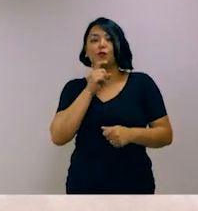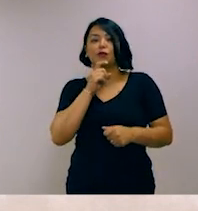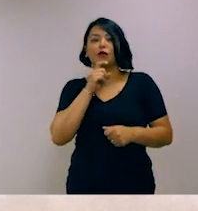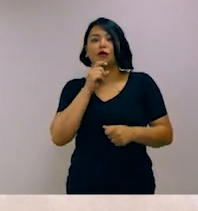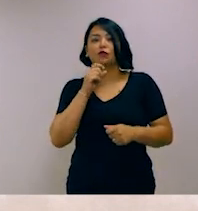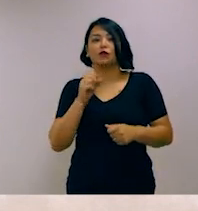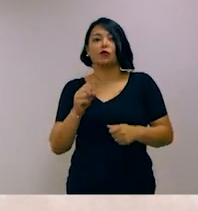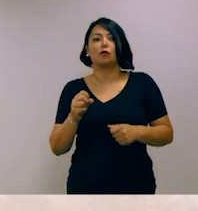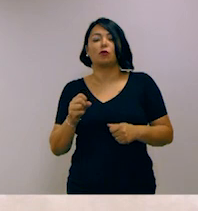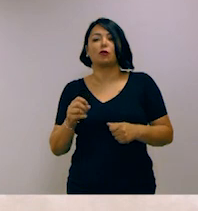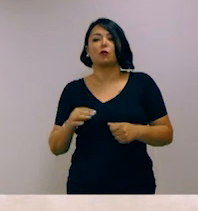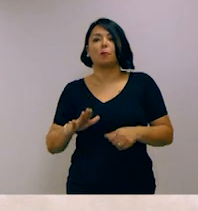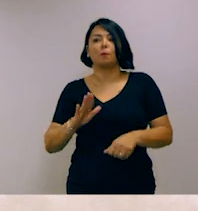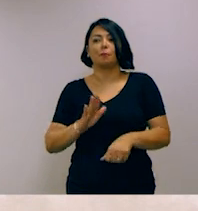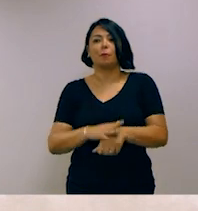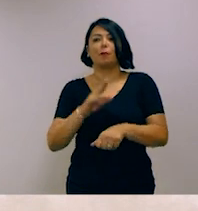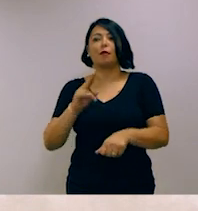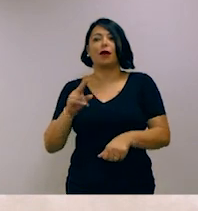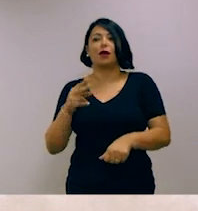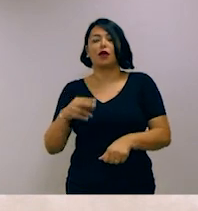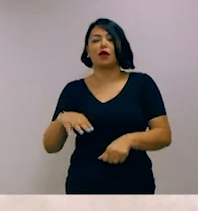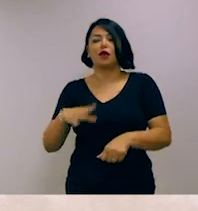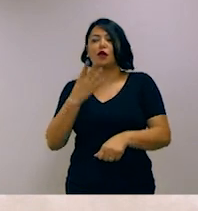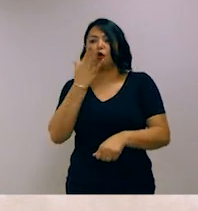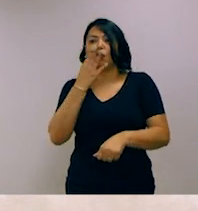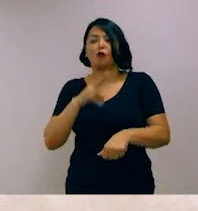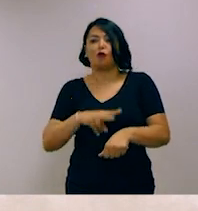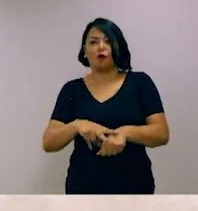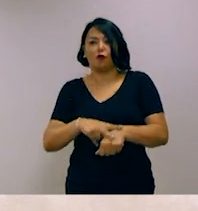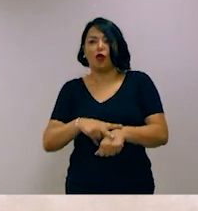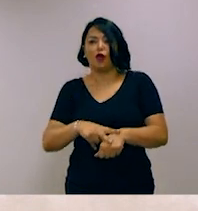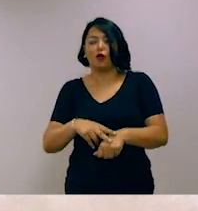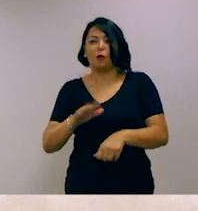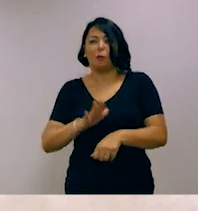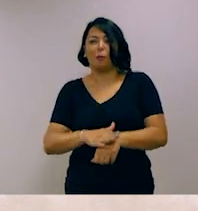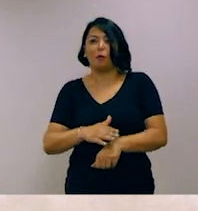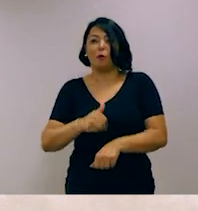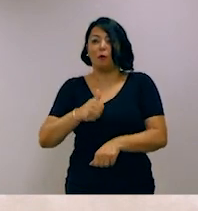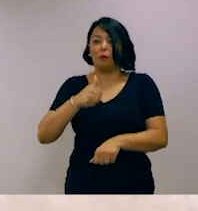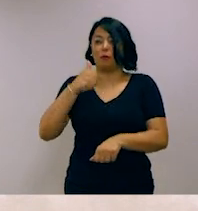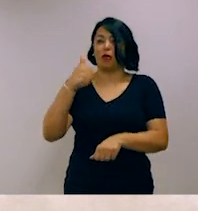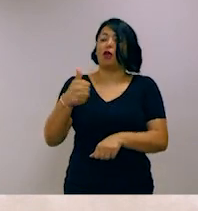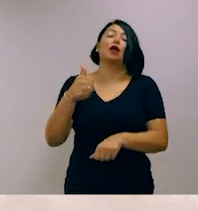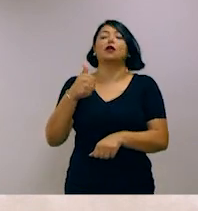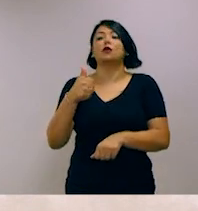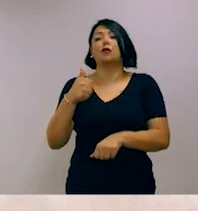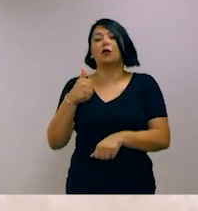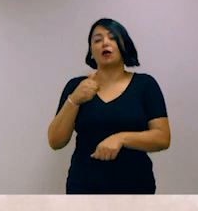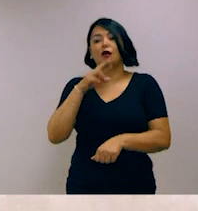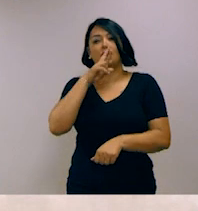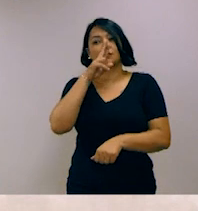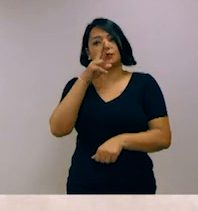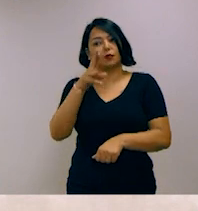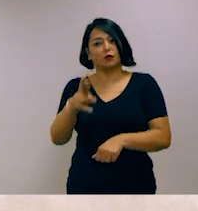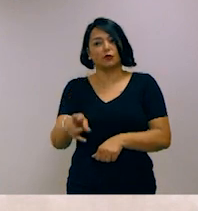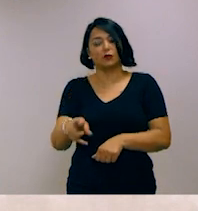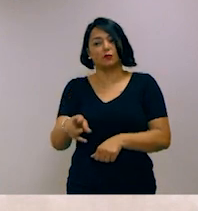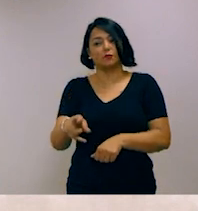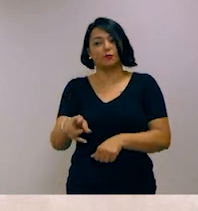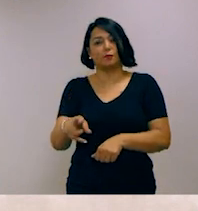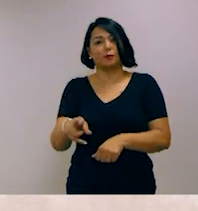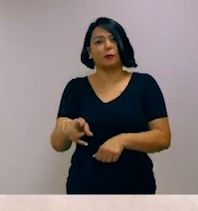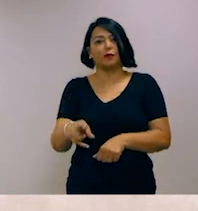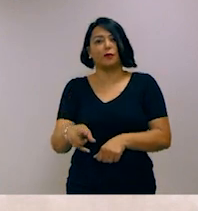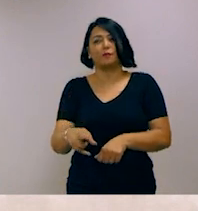you have the number of documents. So the greener it is, the more accurate it is. Even though I was able to find a